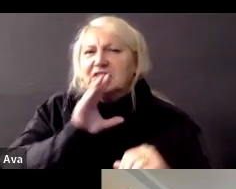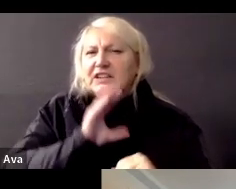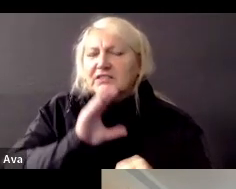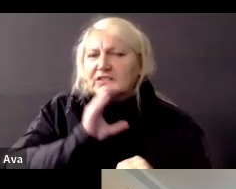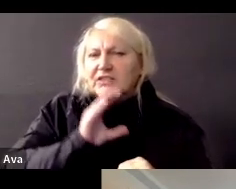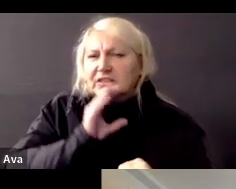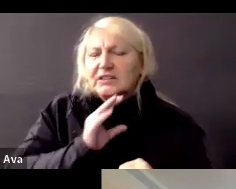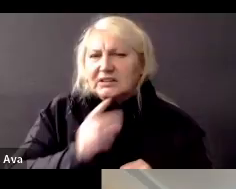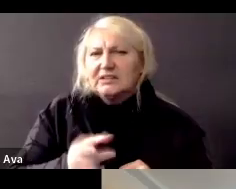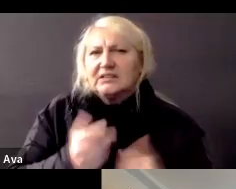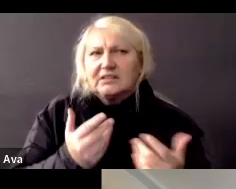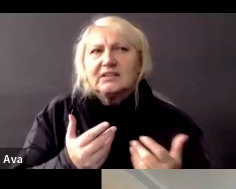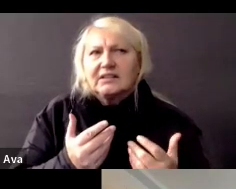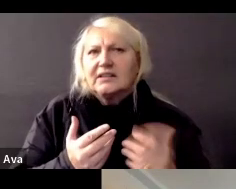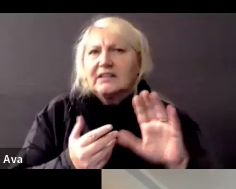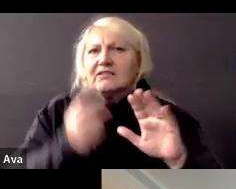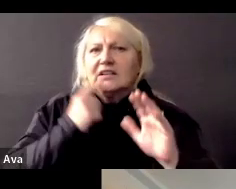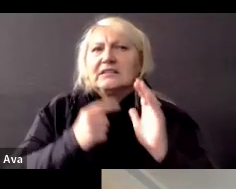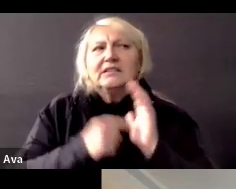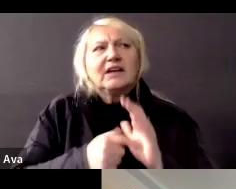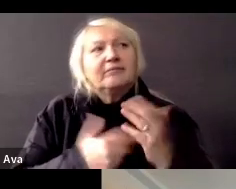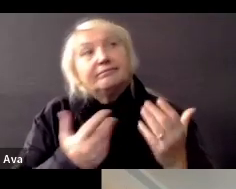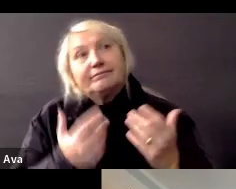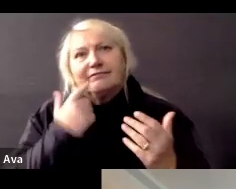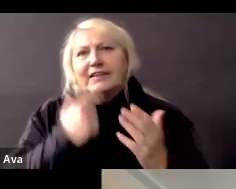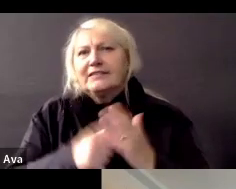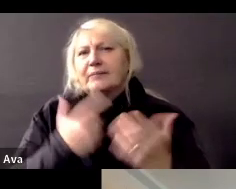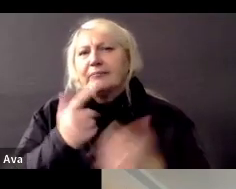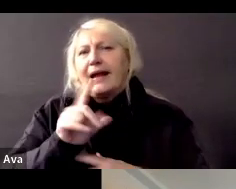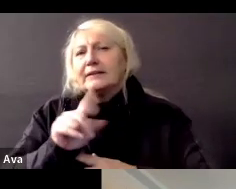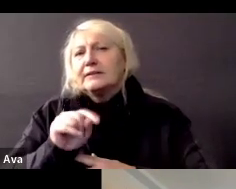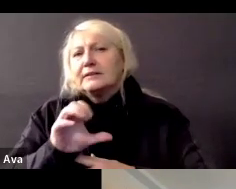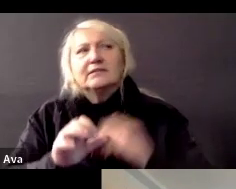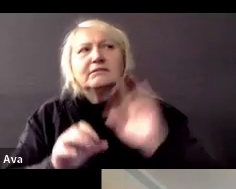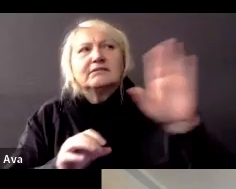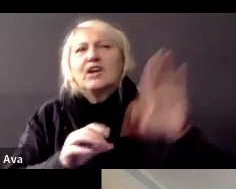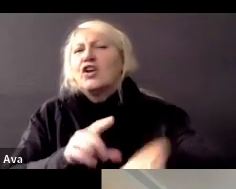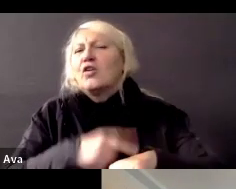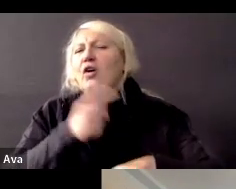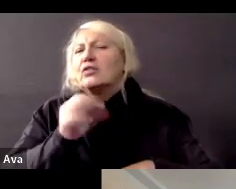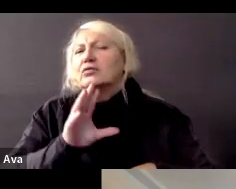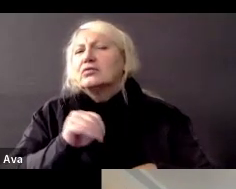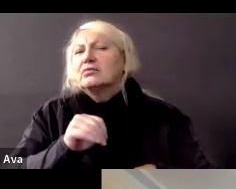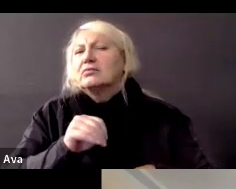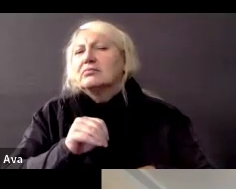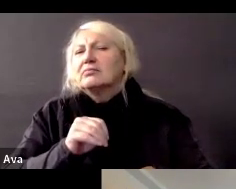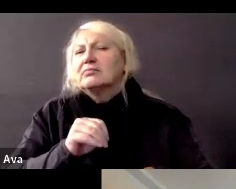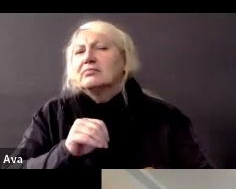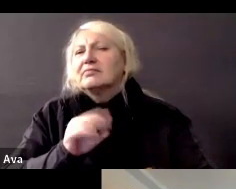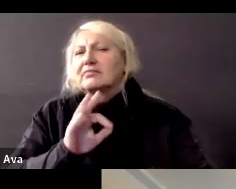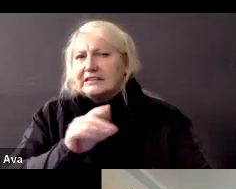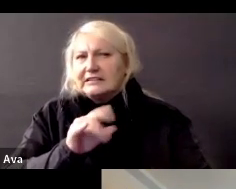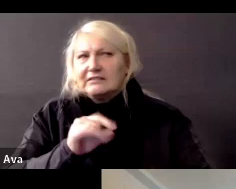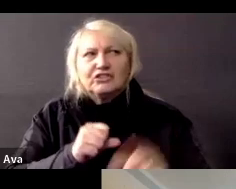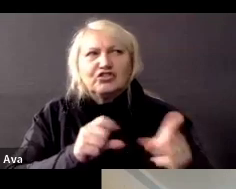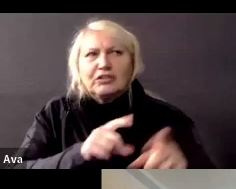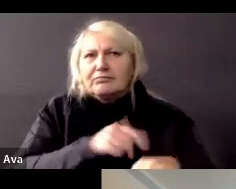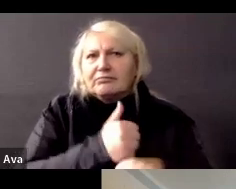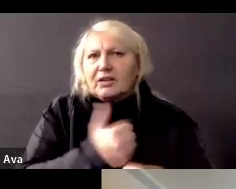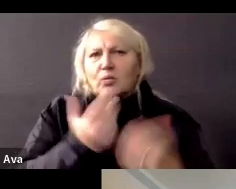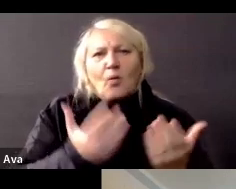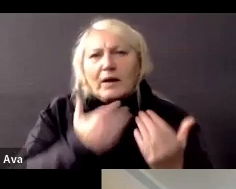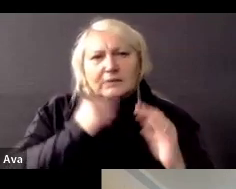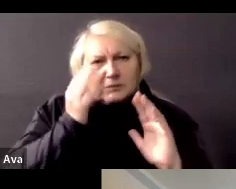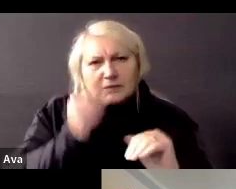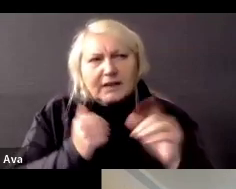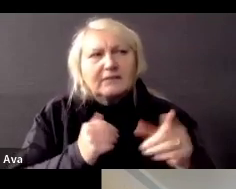expect long-term care facilities, when we expect attendant care providers, when we expect